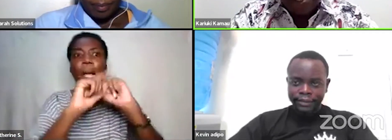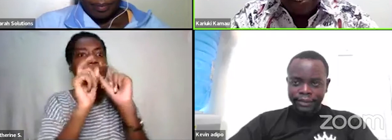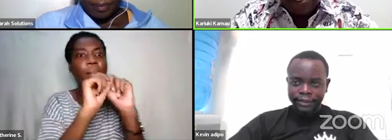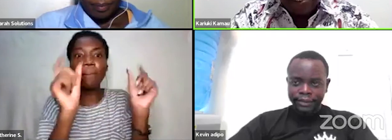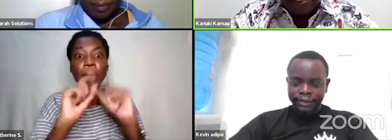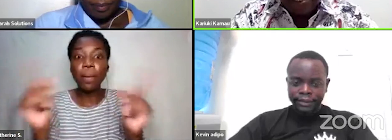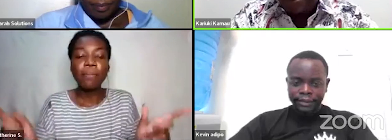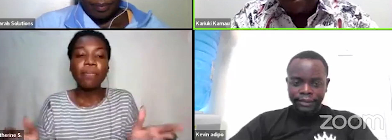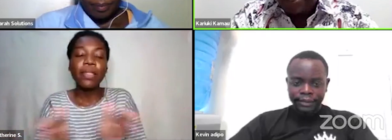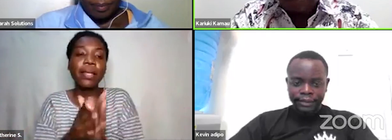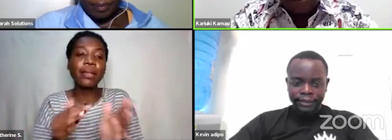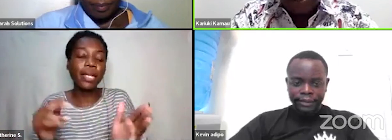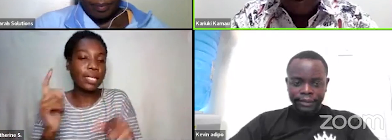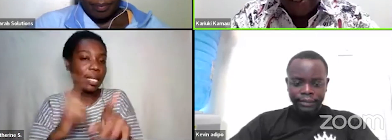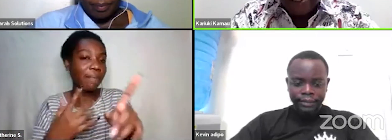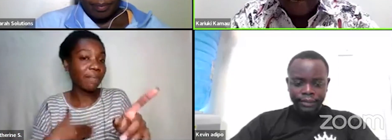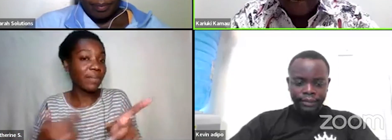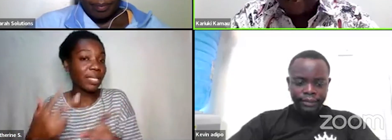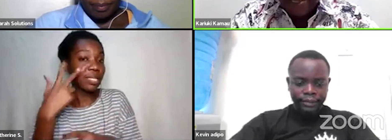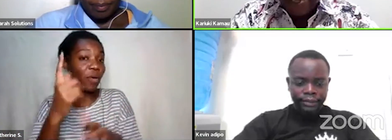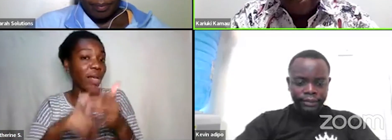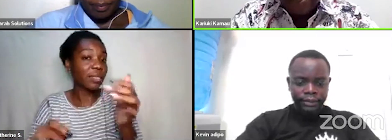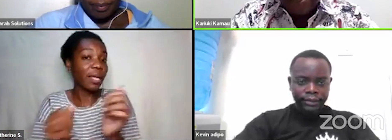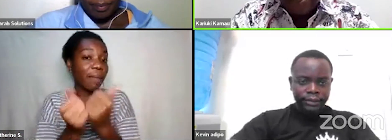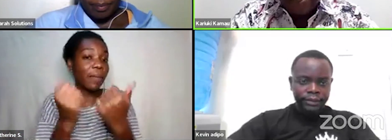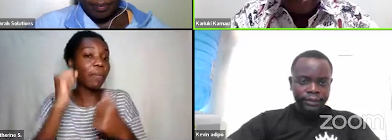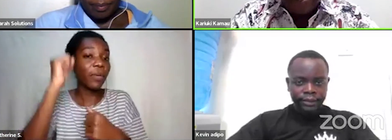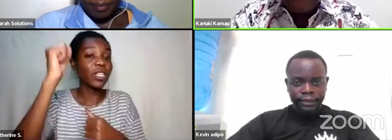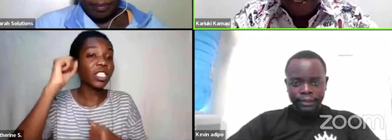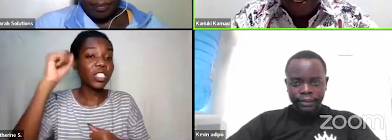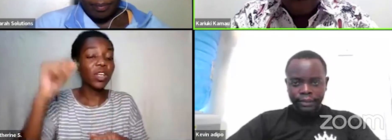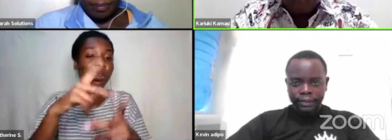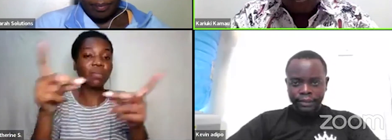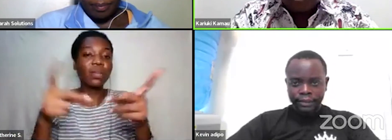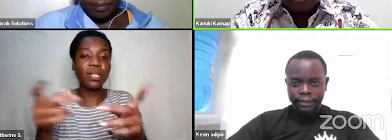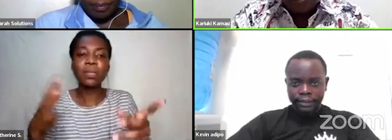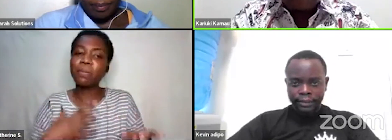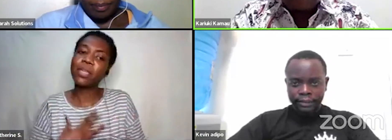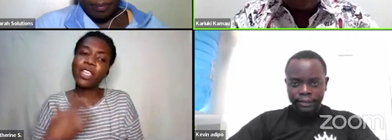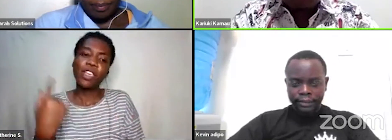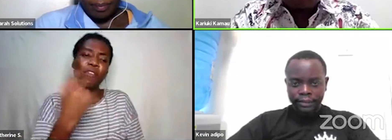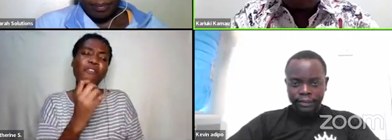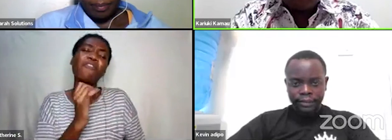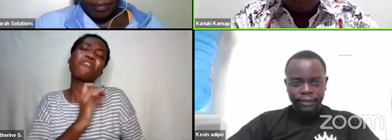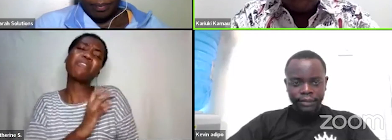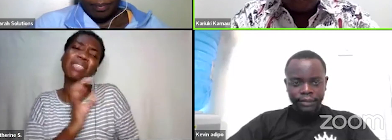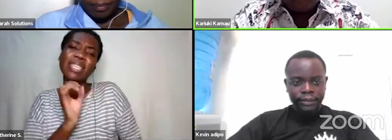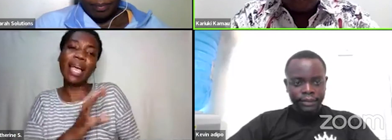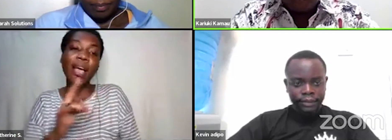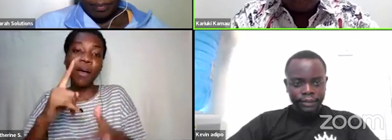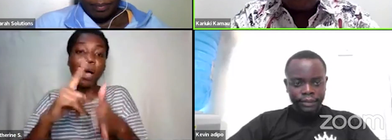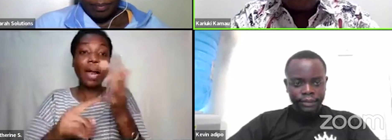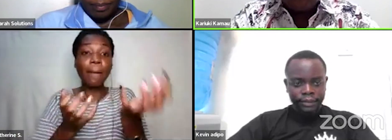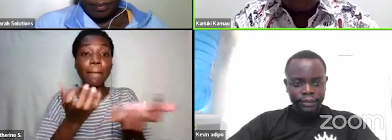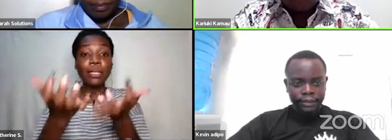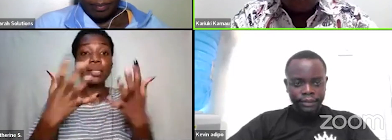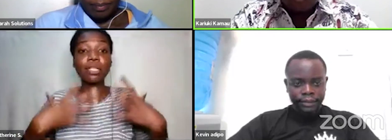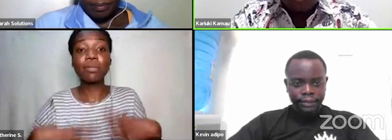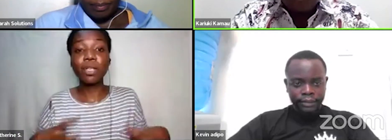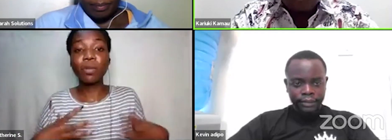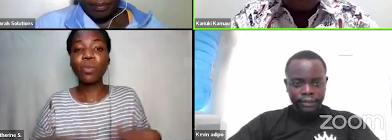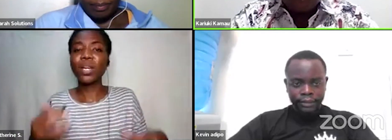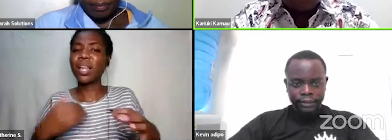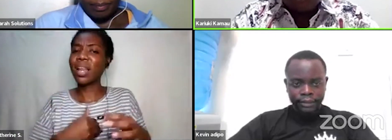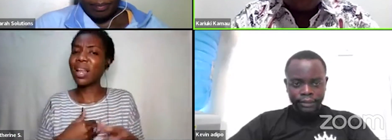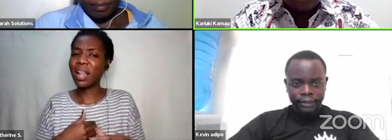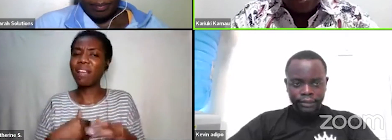is happening in the political arena, I just fear what business people will go through or have gone through or